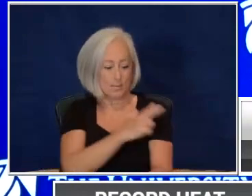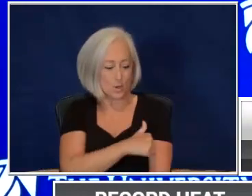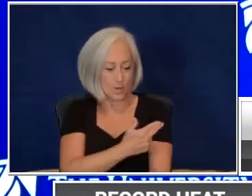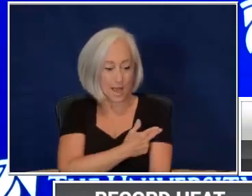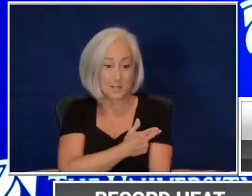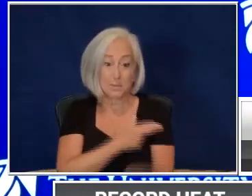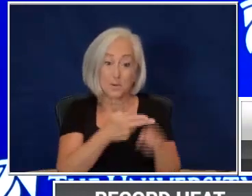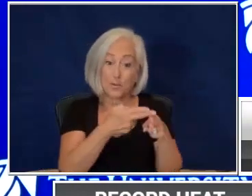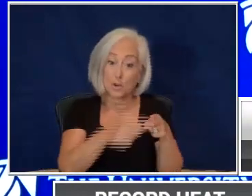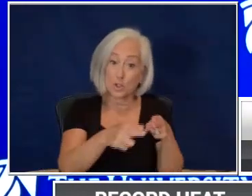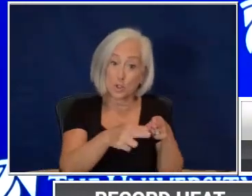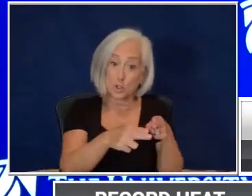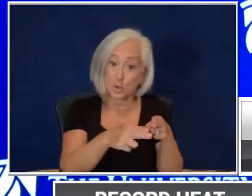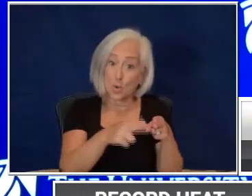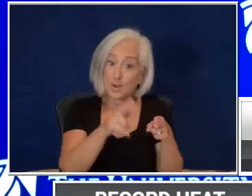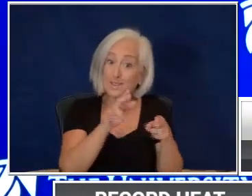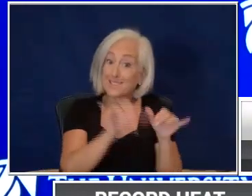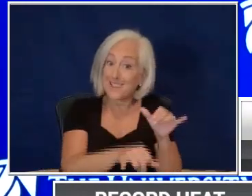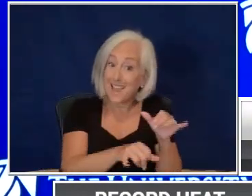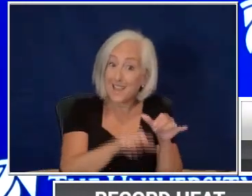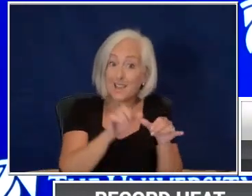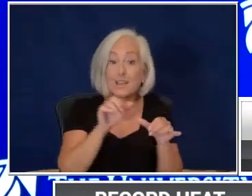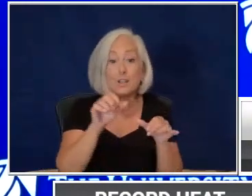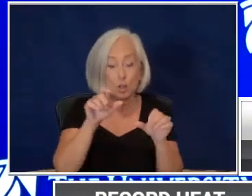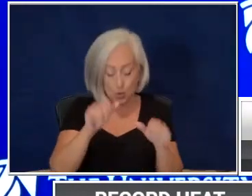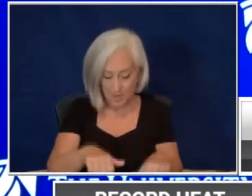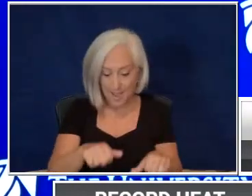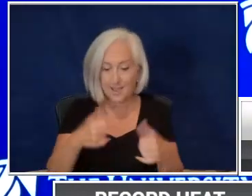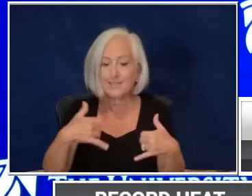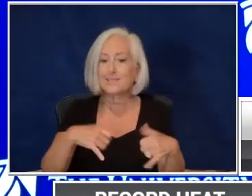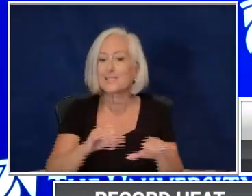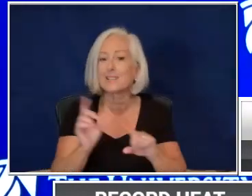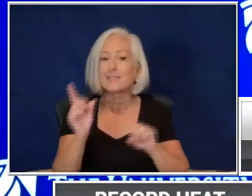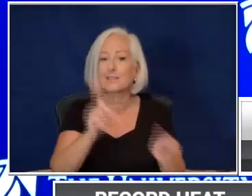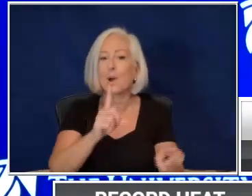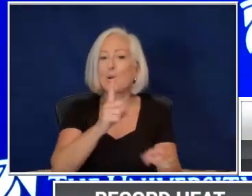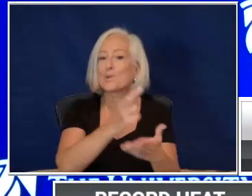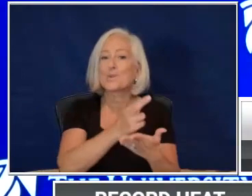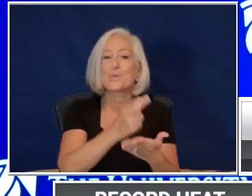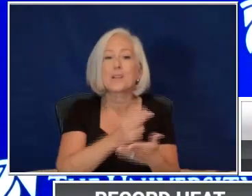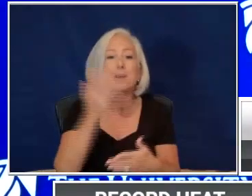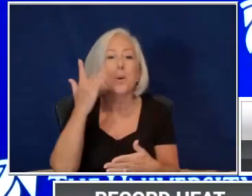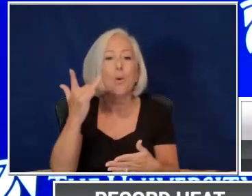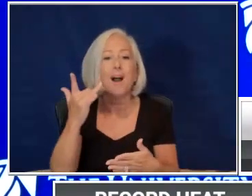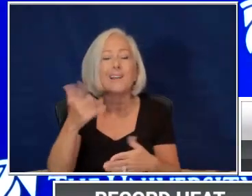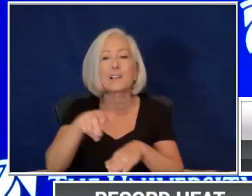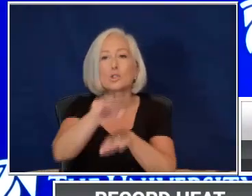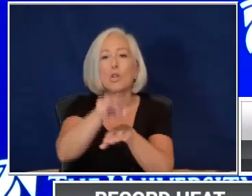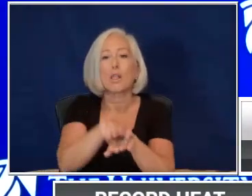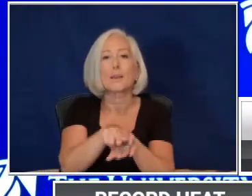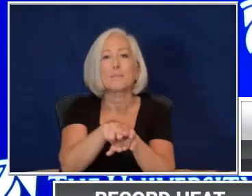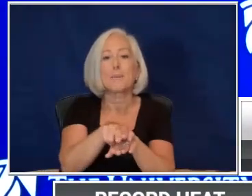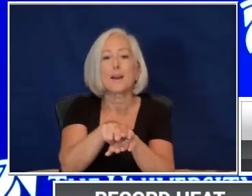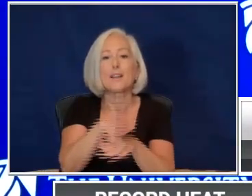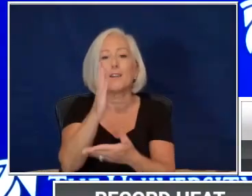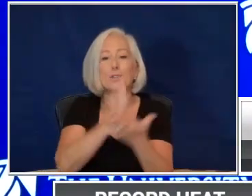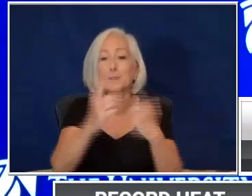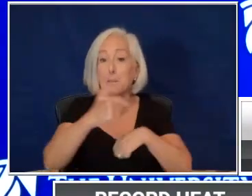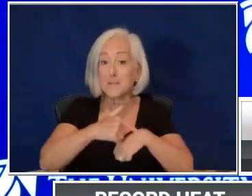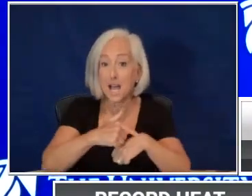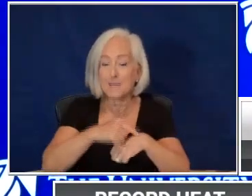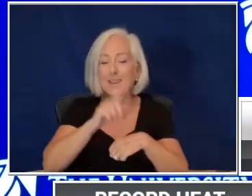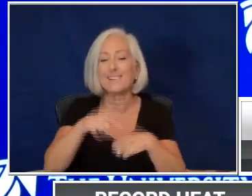so debilitated just because you tend to be in the bed recuperating, things of that nature. So certainly our rehab colleagues